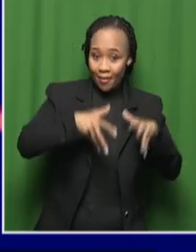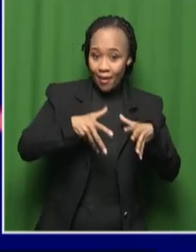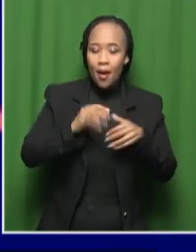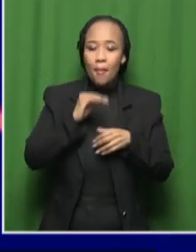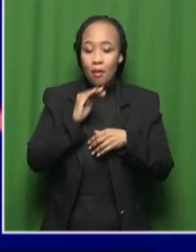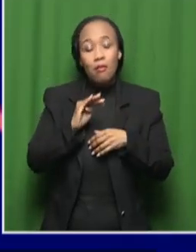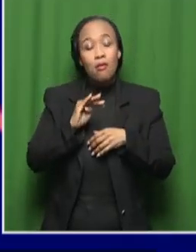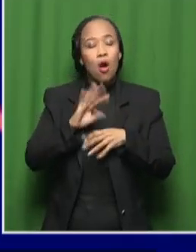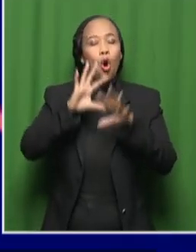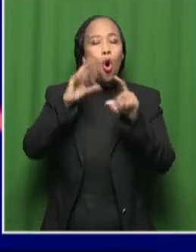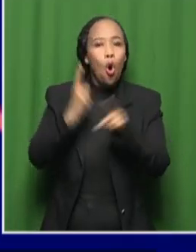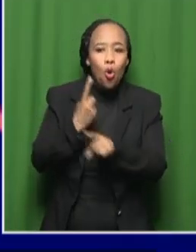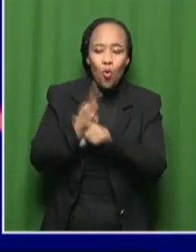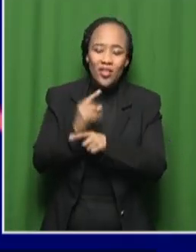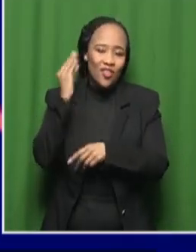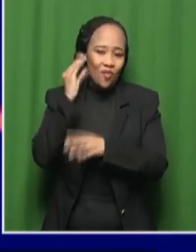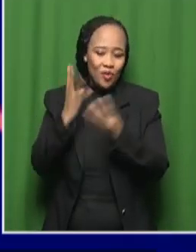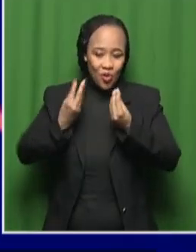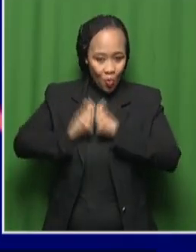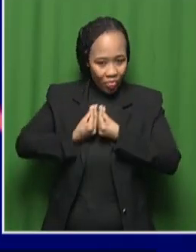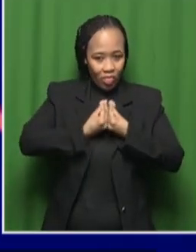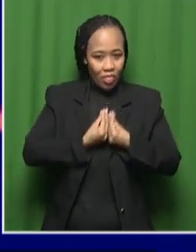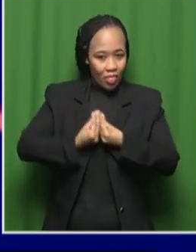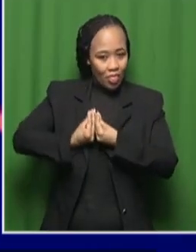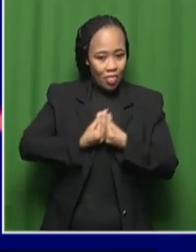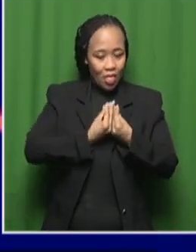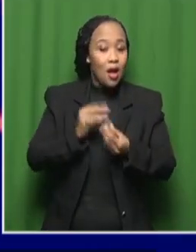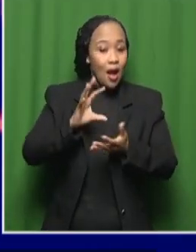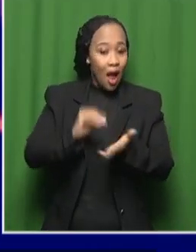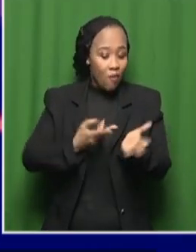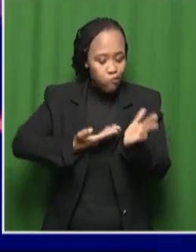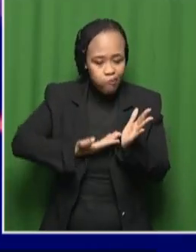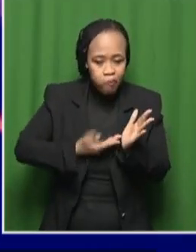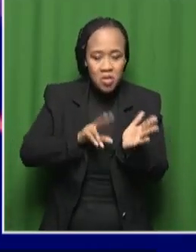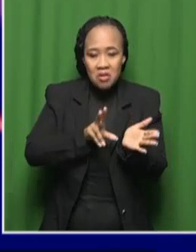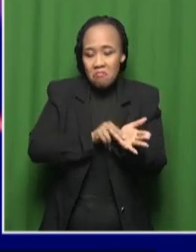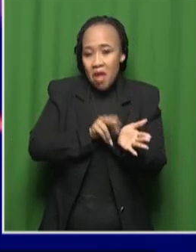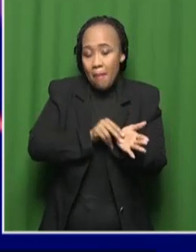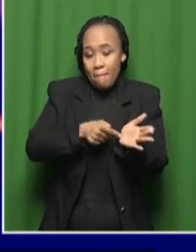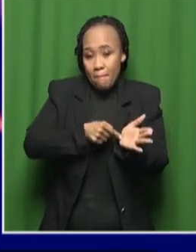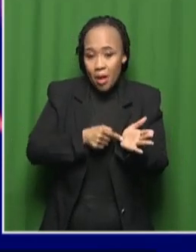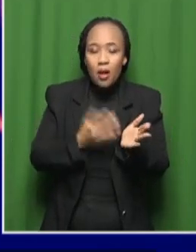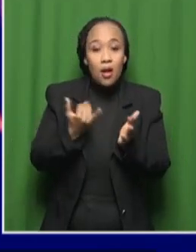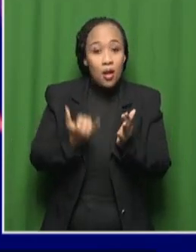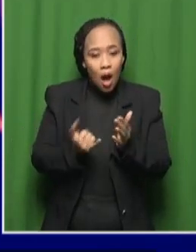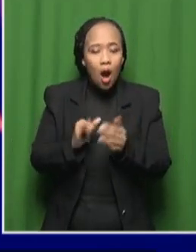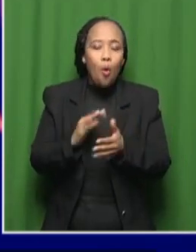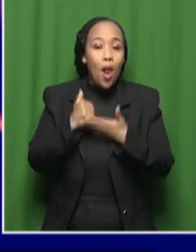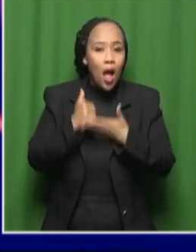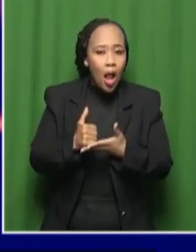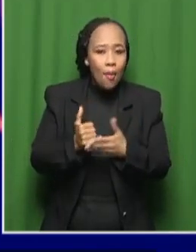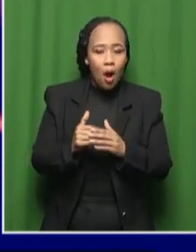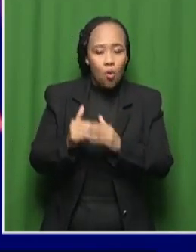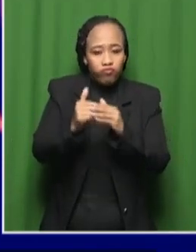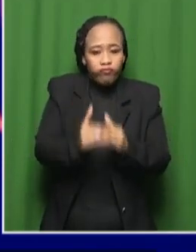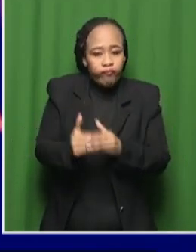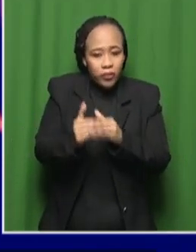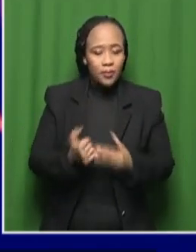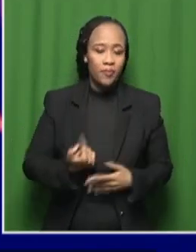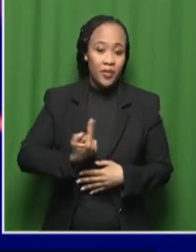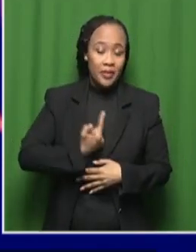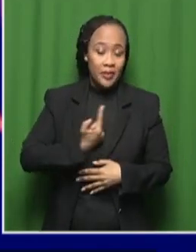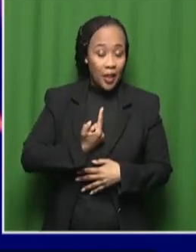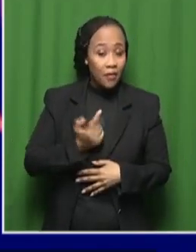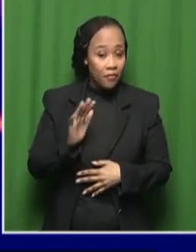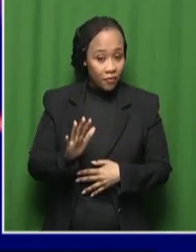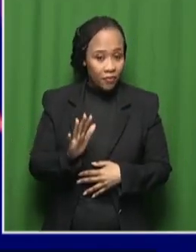your information with you, which means one of two things. Either it's very difficult for you to take care of your own health and manage how that looks, and two, for a